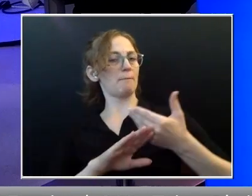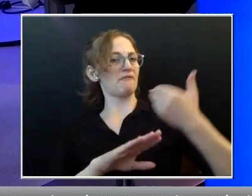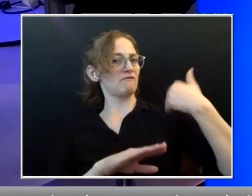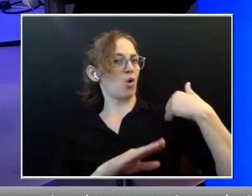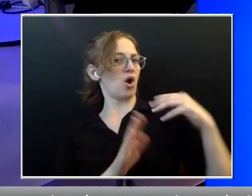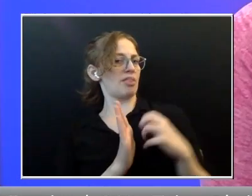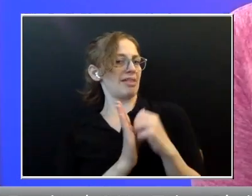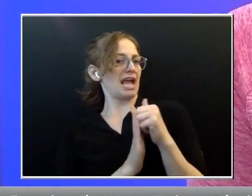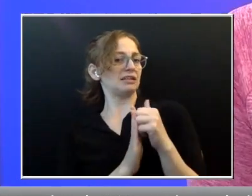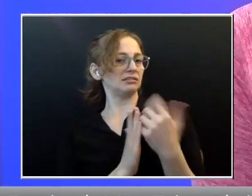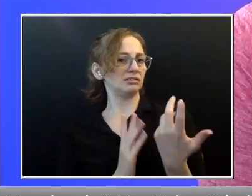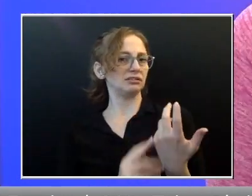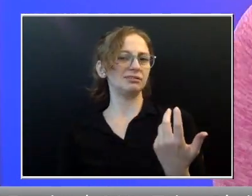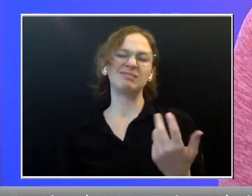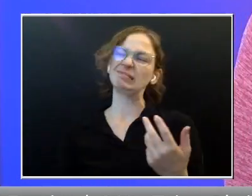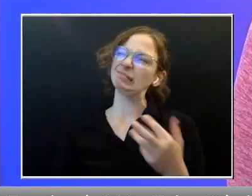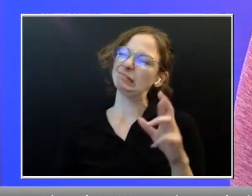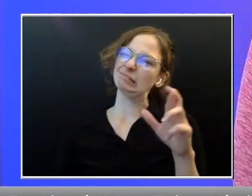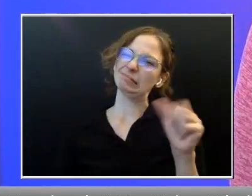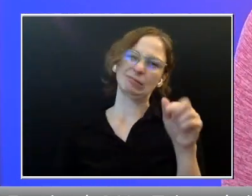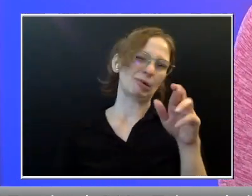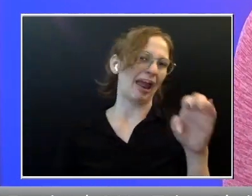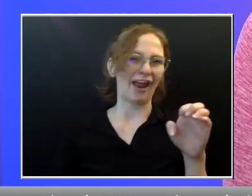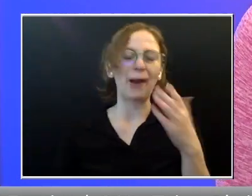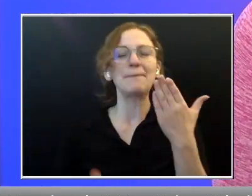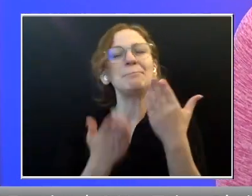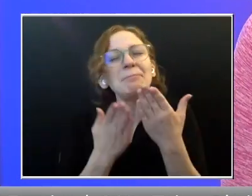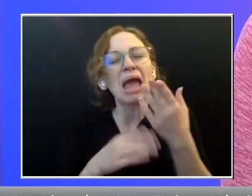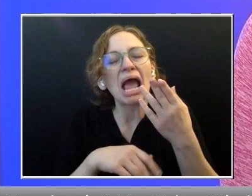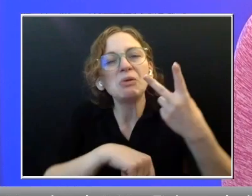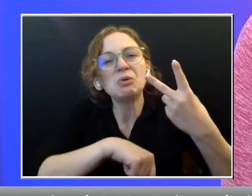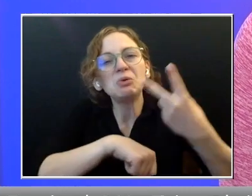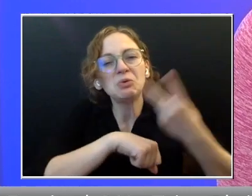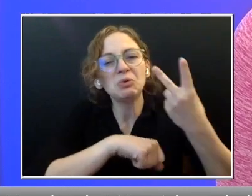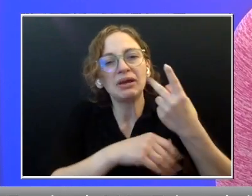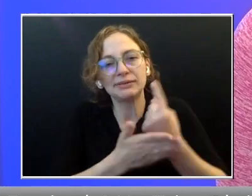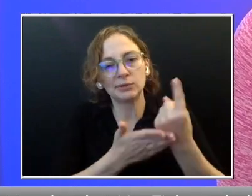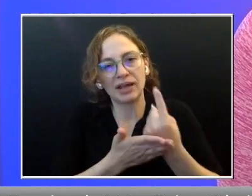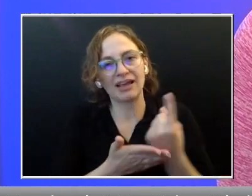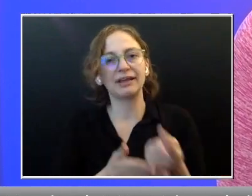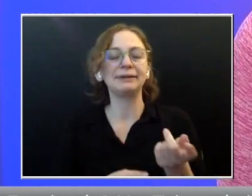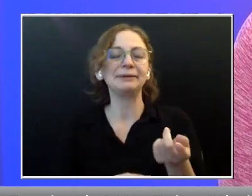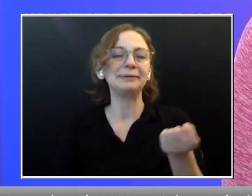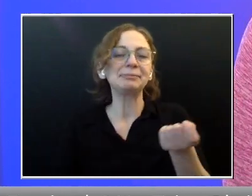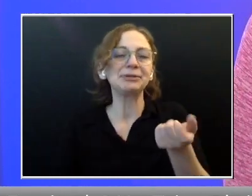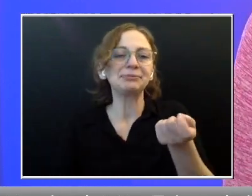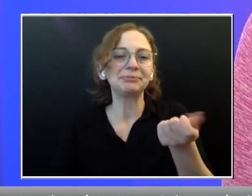would work out maybe 2 days a week, and just do a little bit here, a little bit there, and then I was